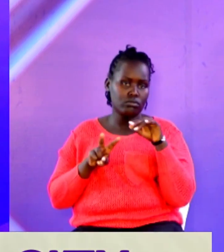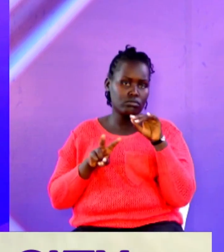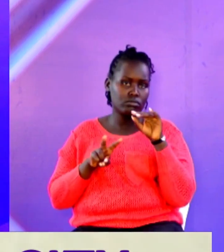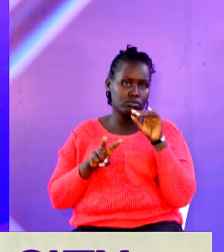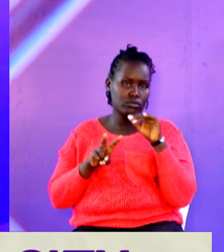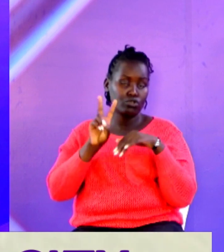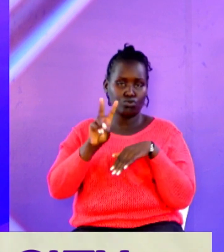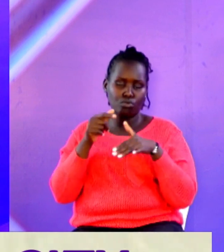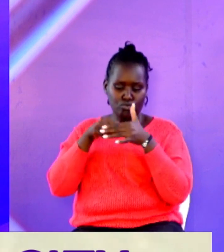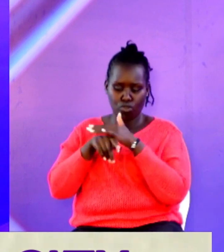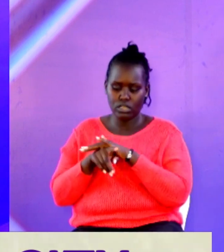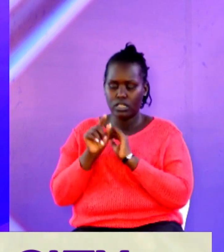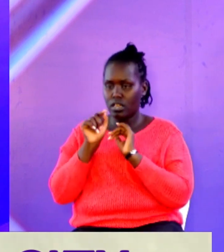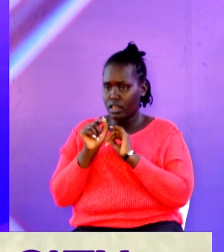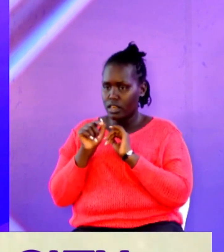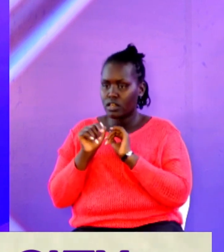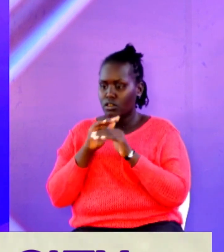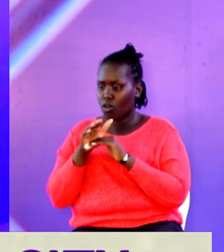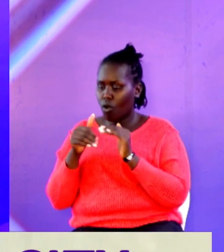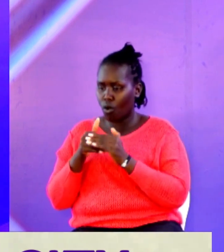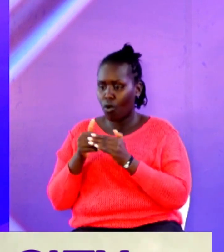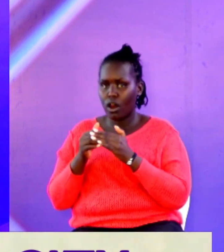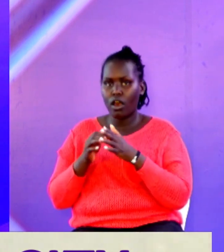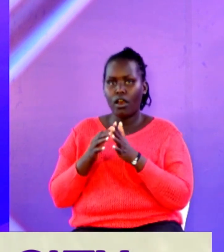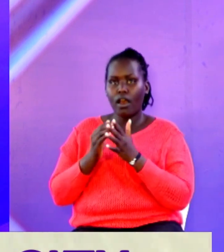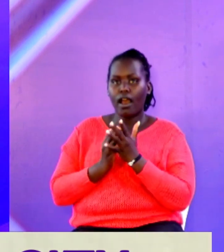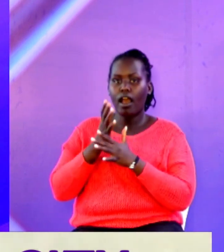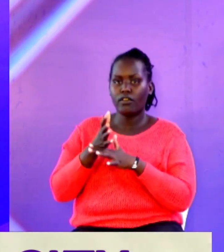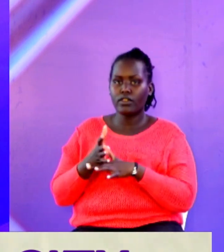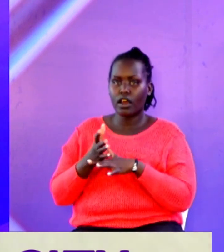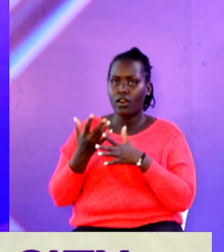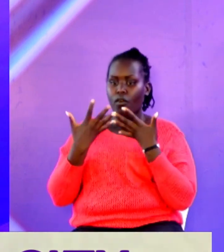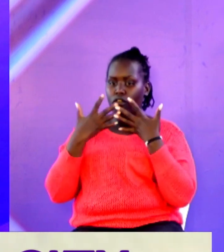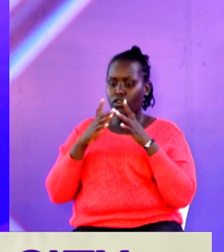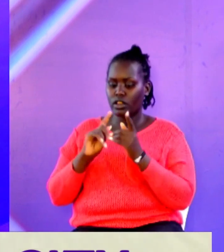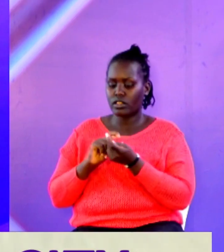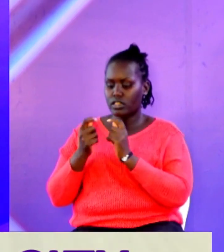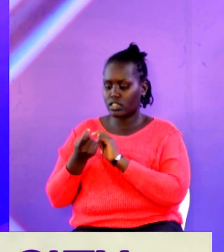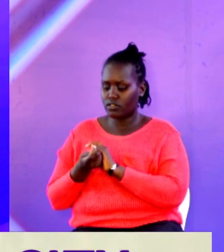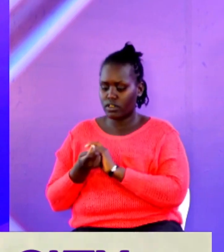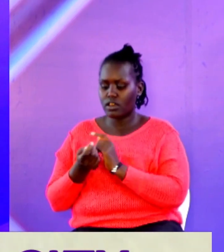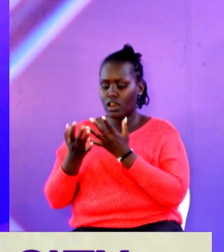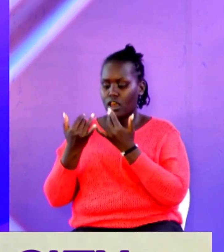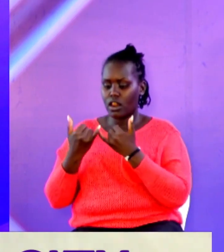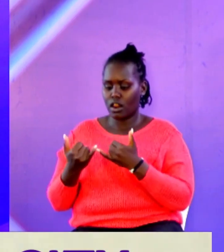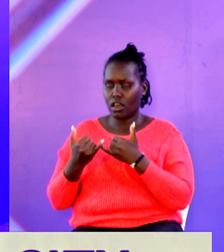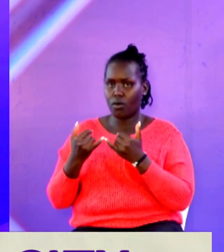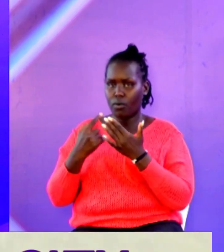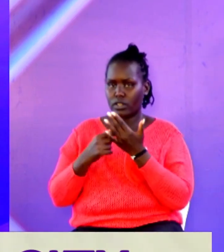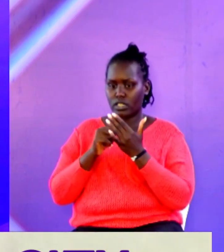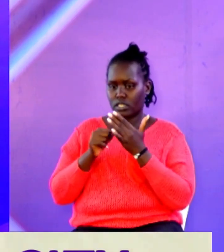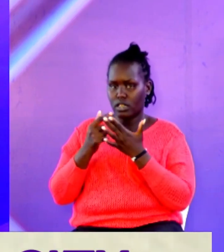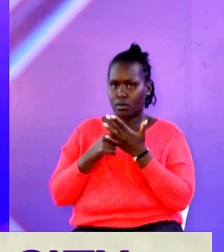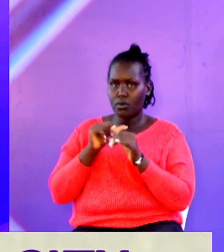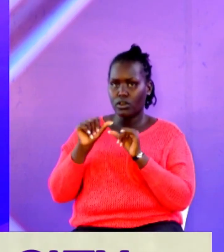course, this all highlights will come to you after we finish the transfer. So let's look at the transfer